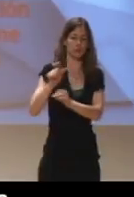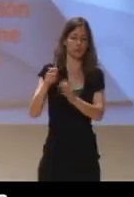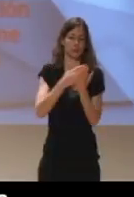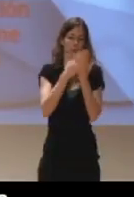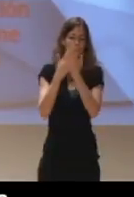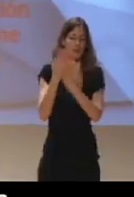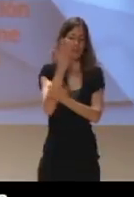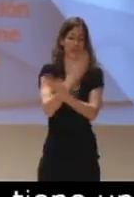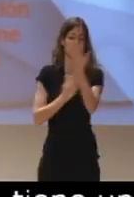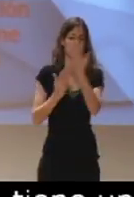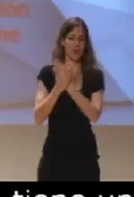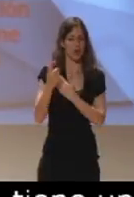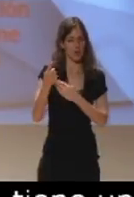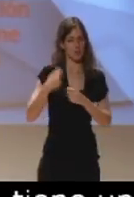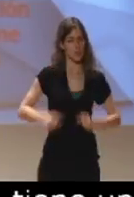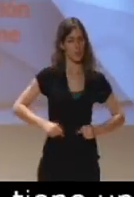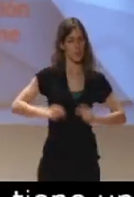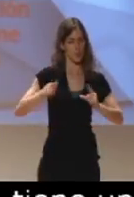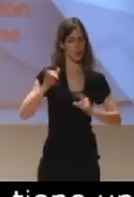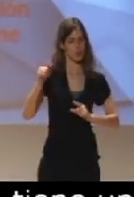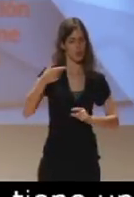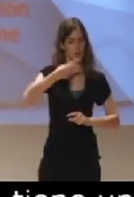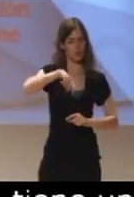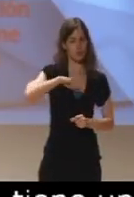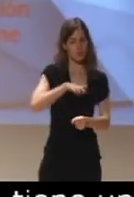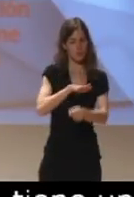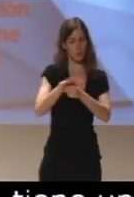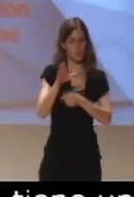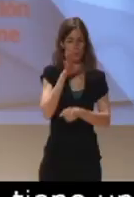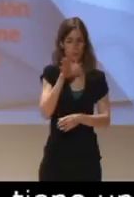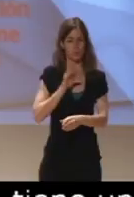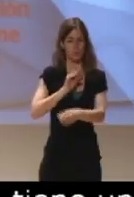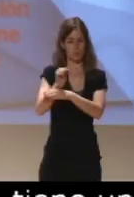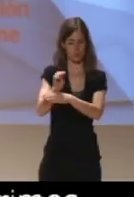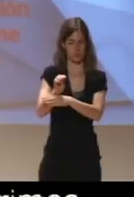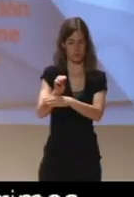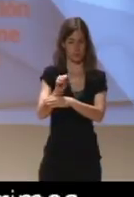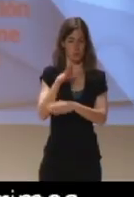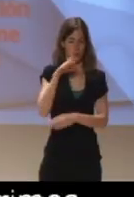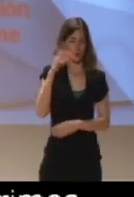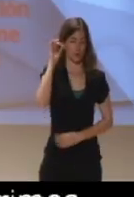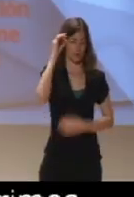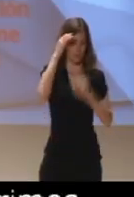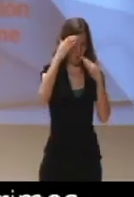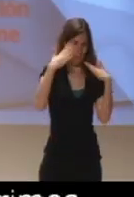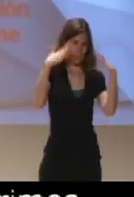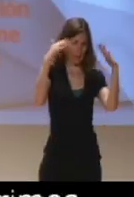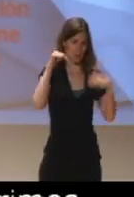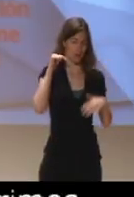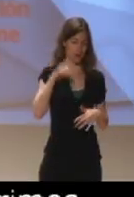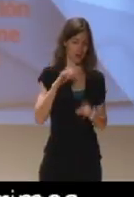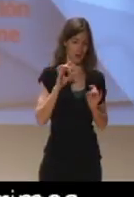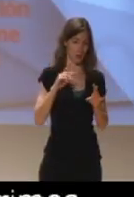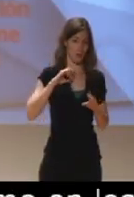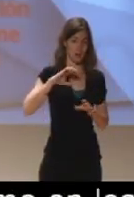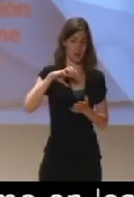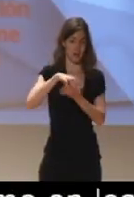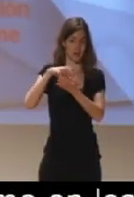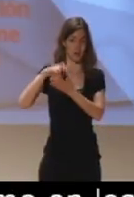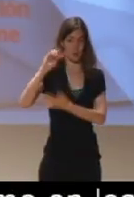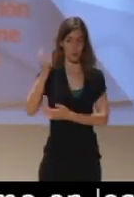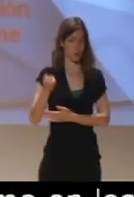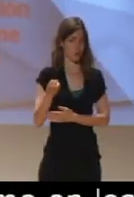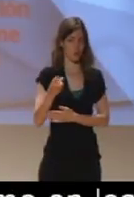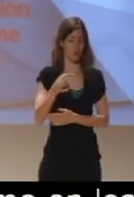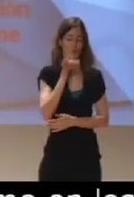accessibility, then that will be important. For instance, let's say this university has 3 or 4% of people, students with disabilities,